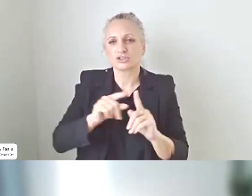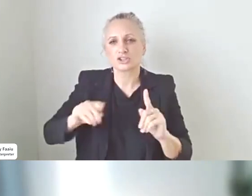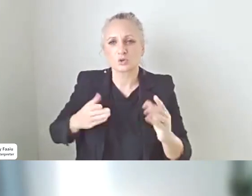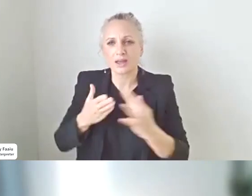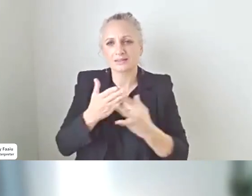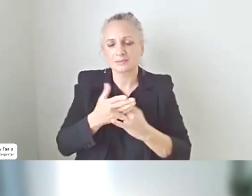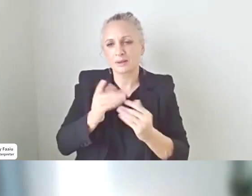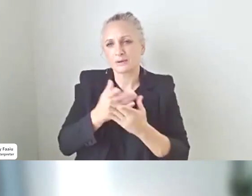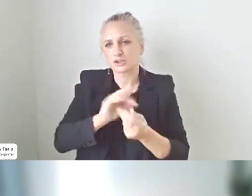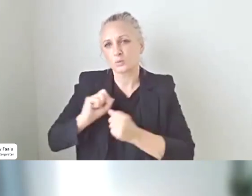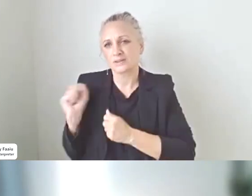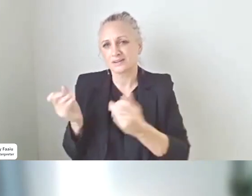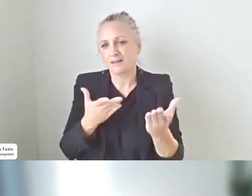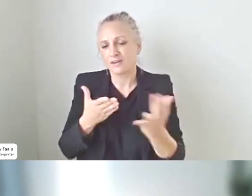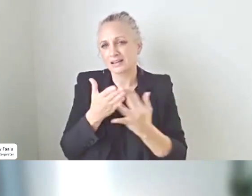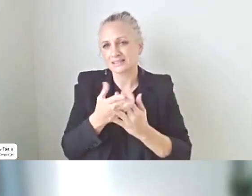deliver is accessible.